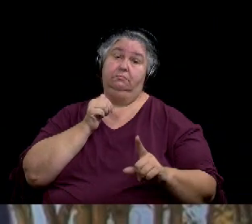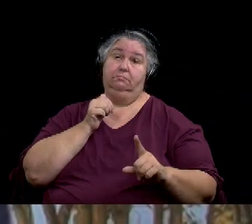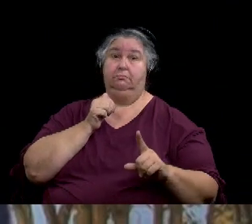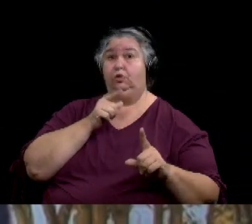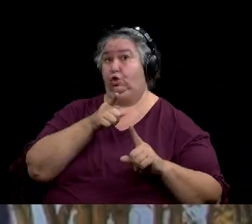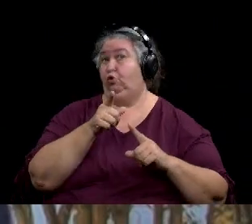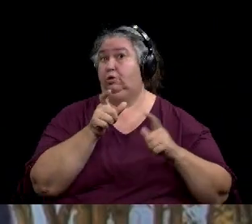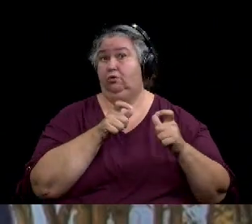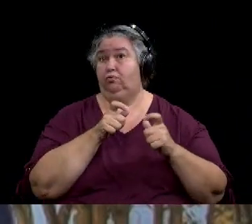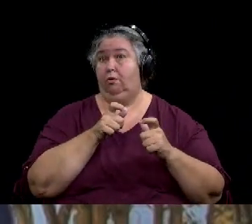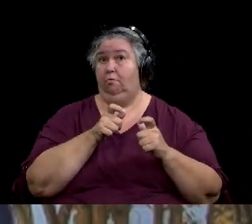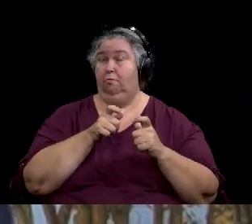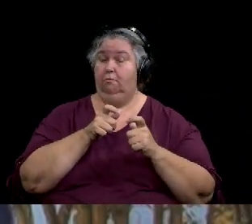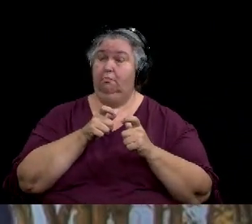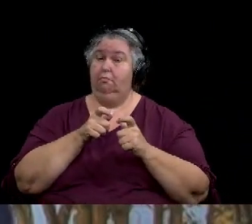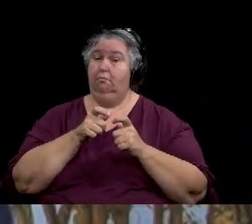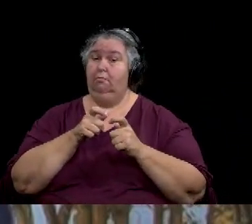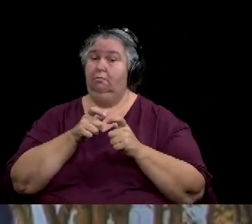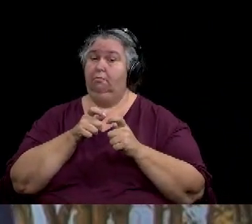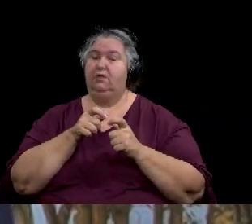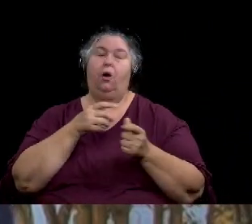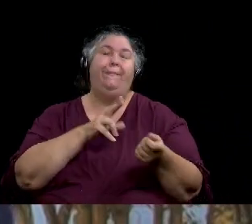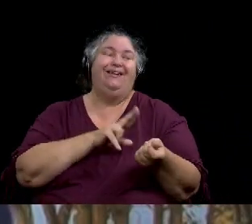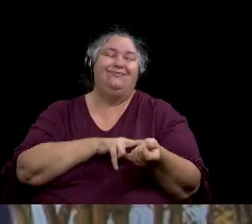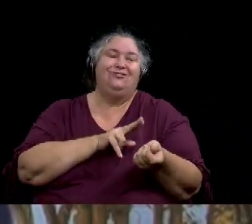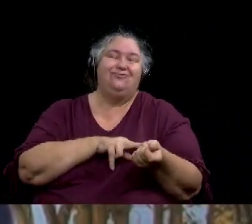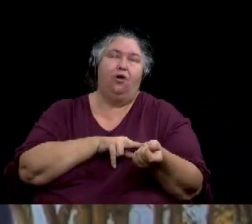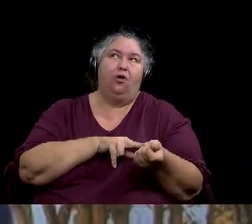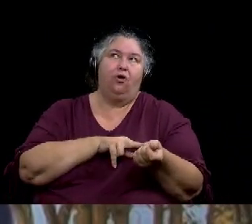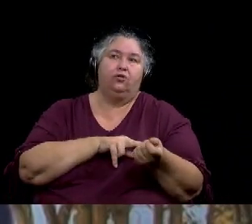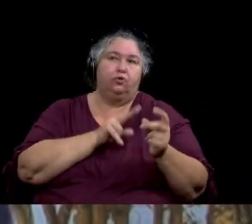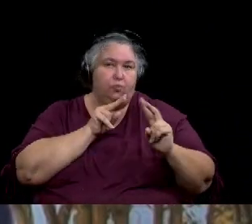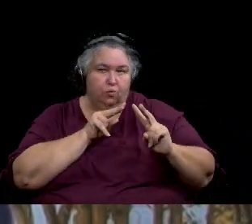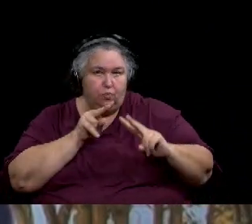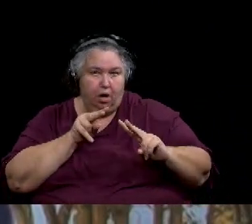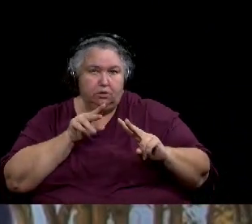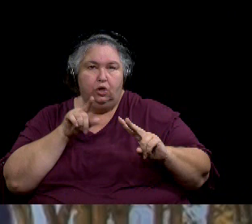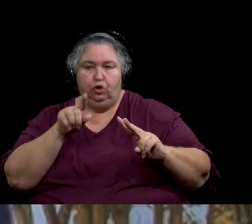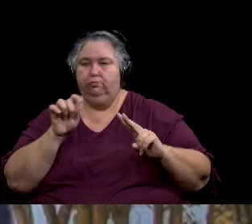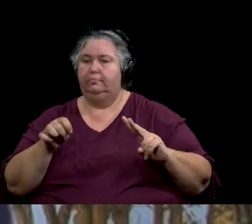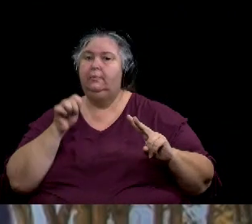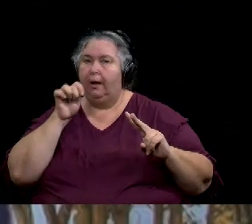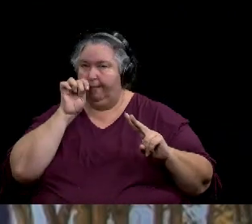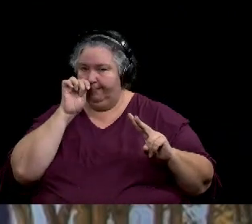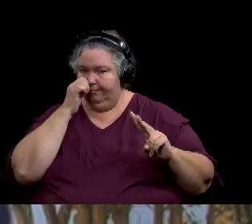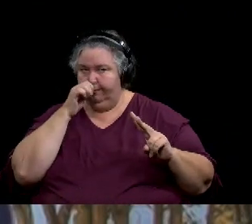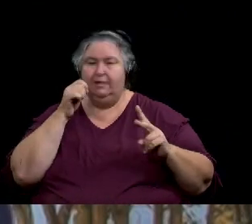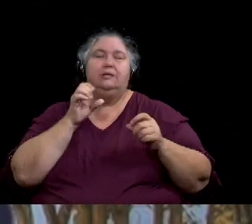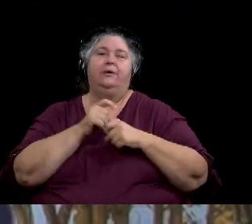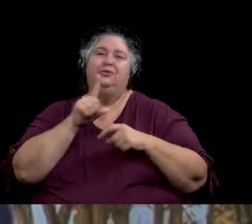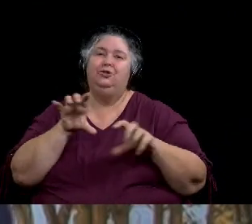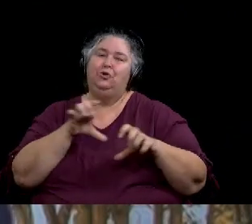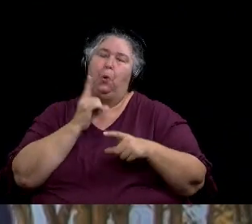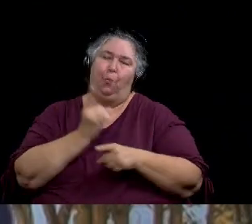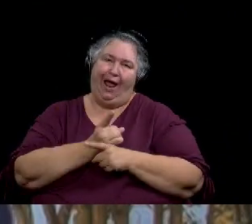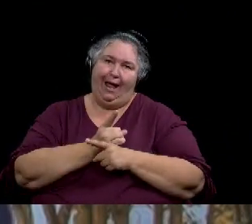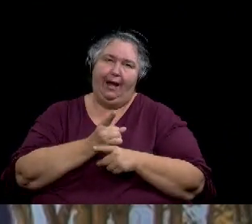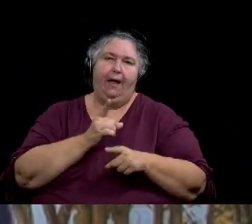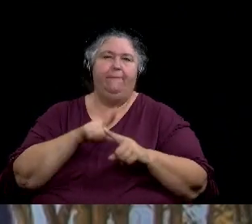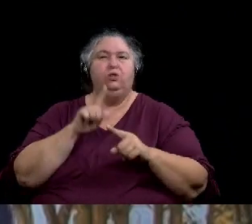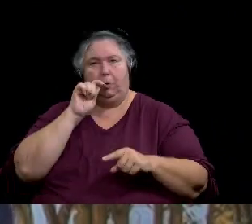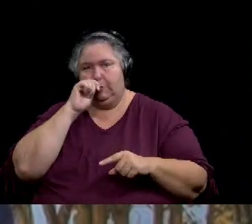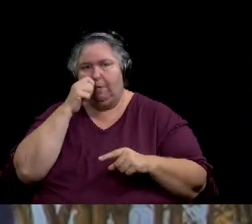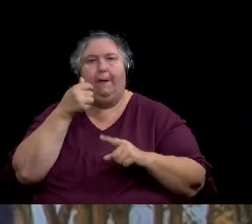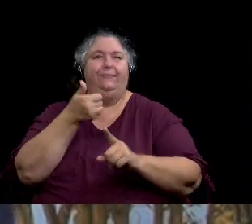the way that it is done. There will be a nurse proctoring the test to be sure that you do it properly, but you actually swab